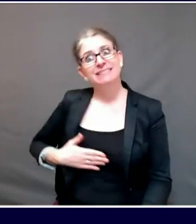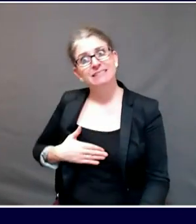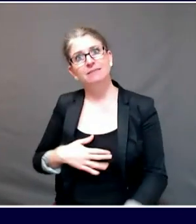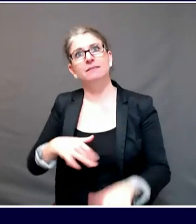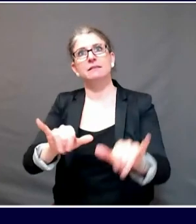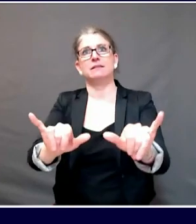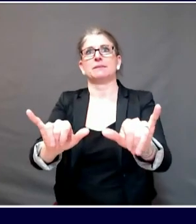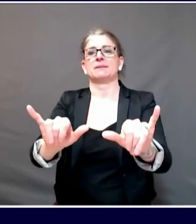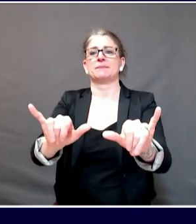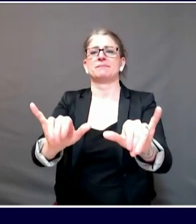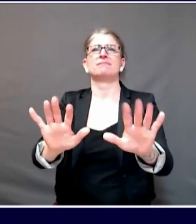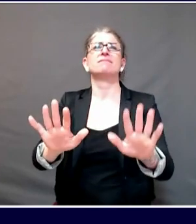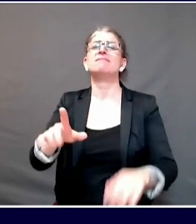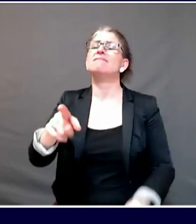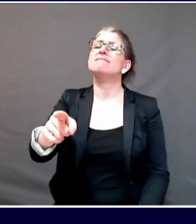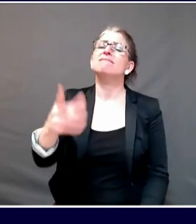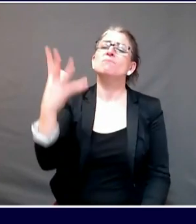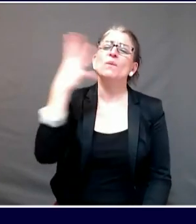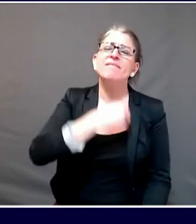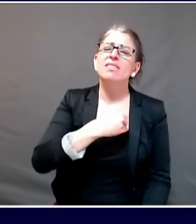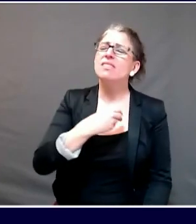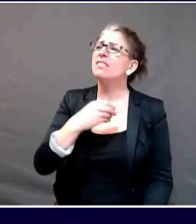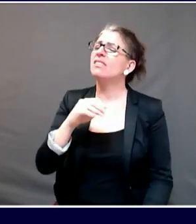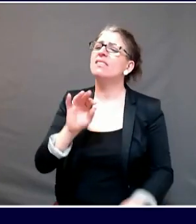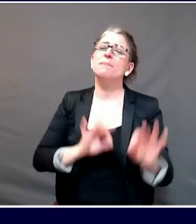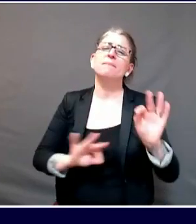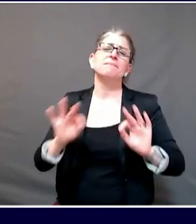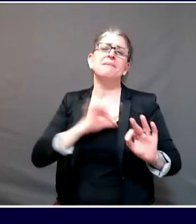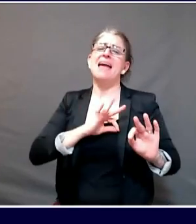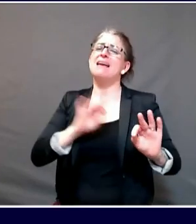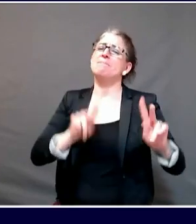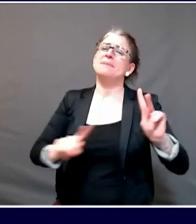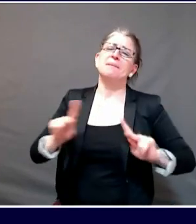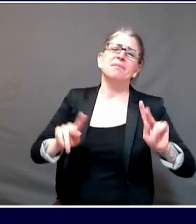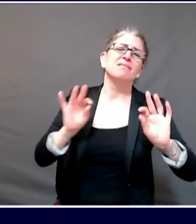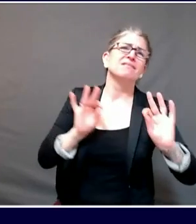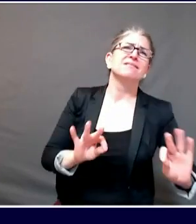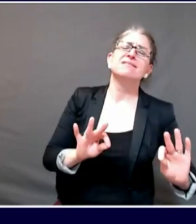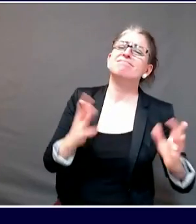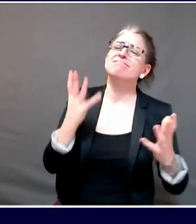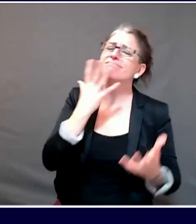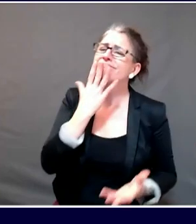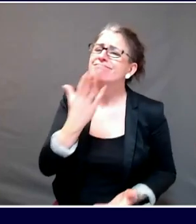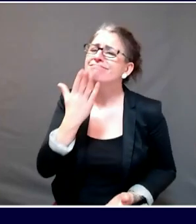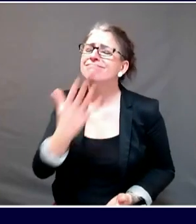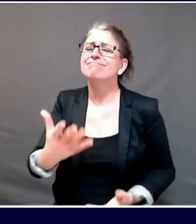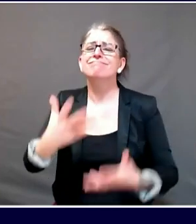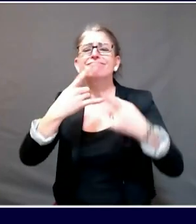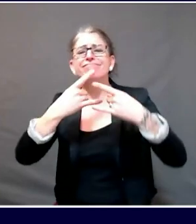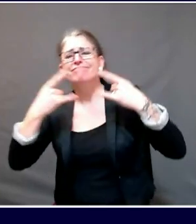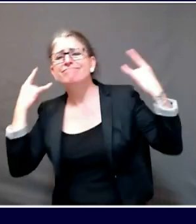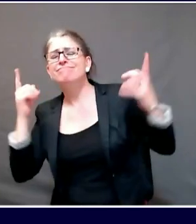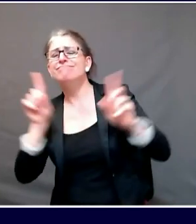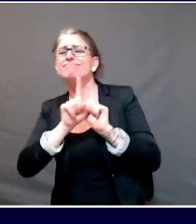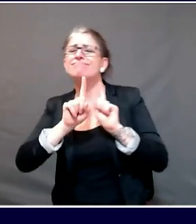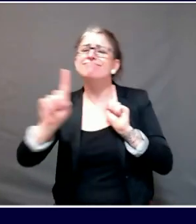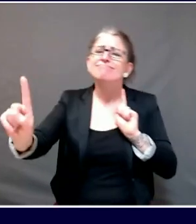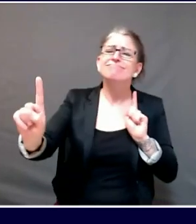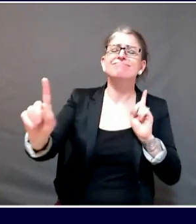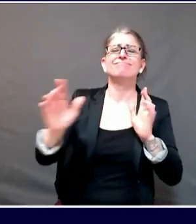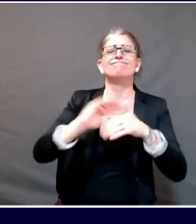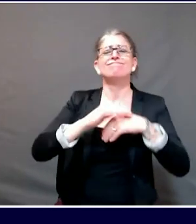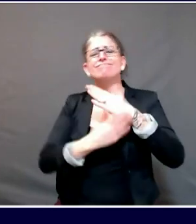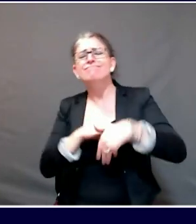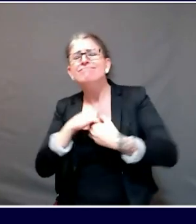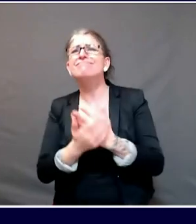tremendous strides in getting to where we are right now. You don't need to spend more than a few minutes watching TV to have them